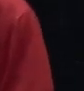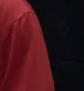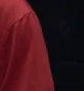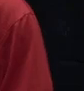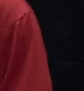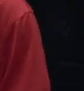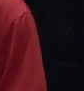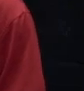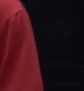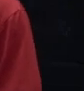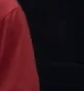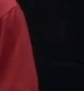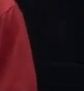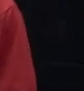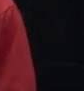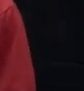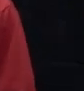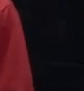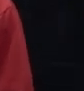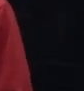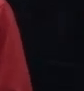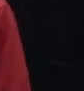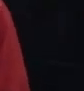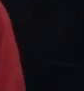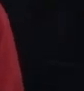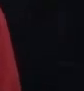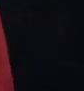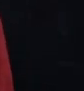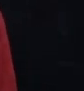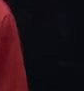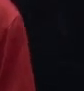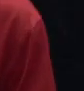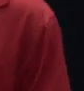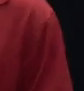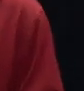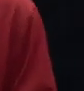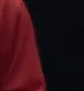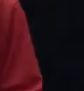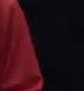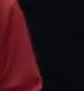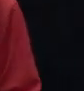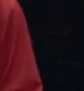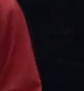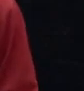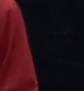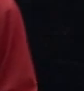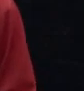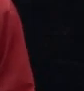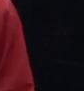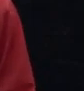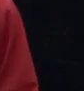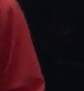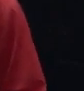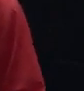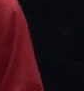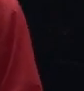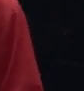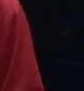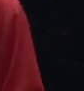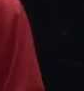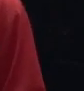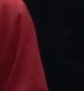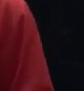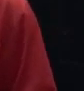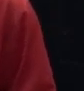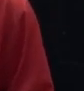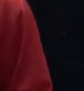to handing out a few awards tonight. Well Yep, deserved. absolutely. Thank you for spending some time with us. That's Okay. Bill Galvano, former